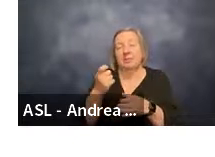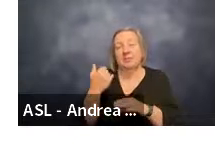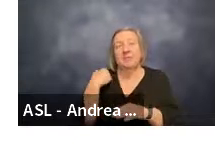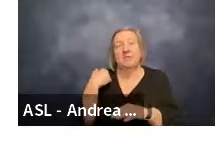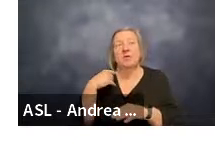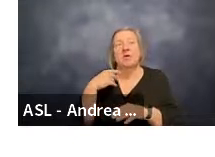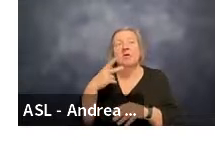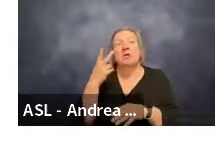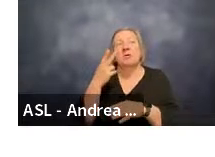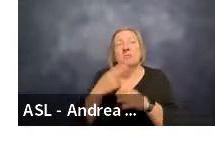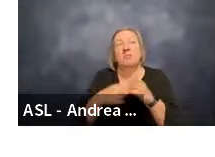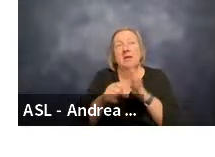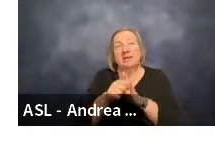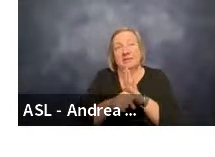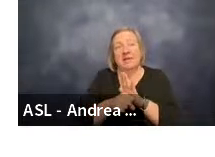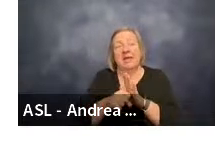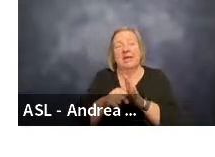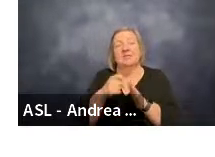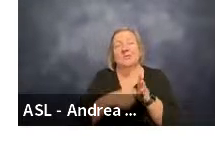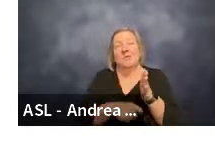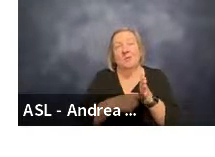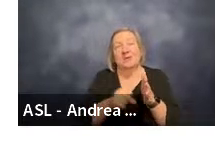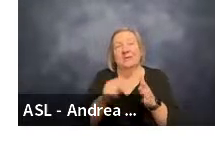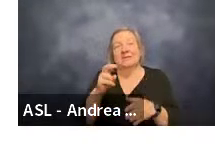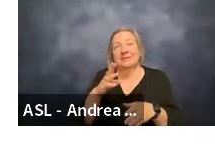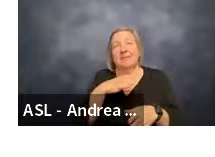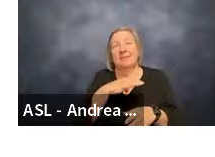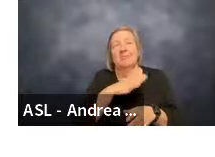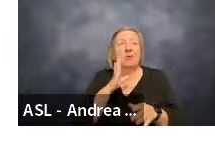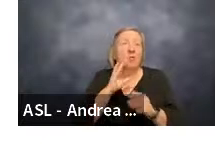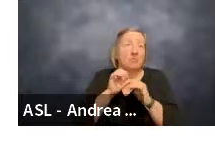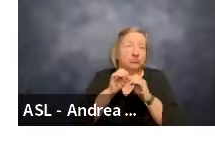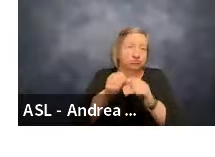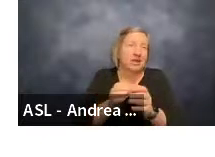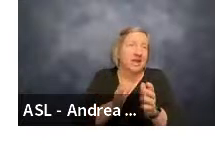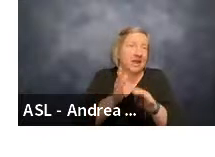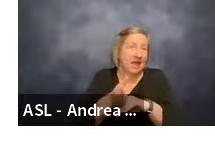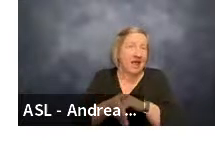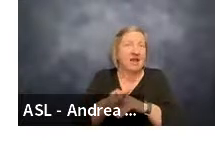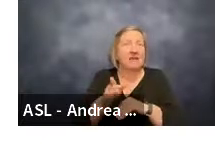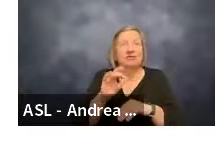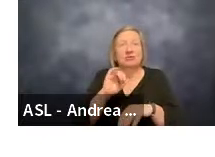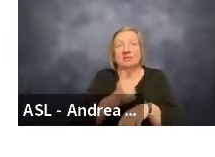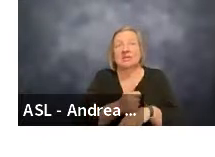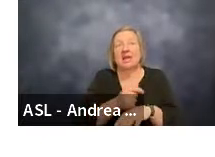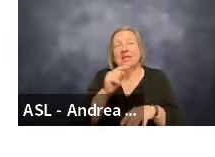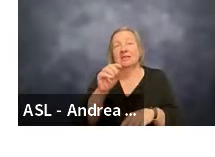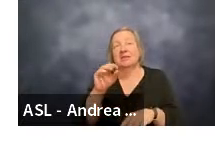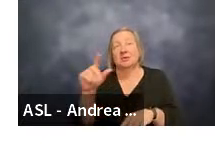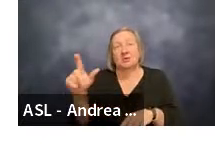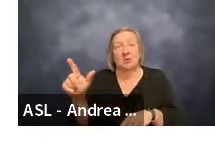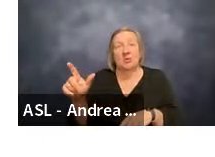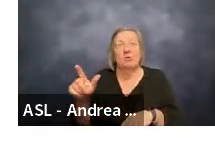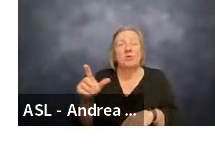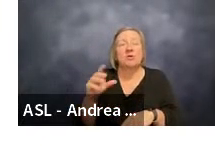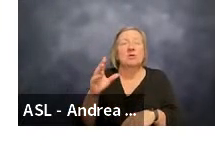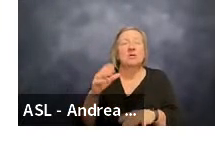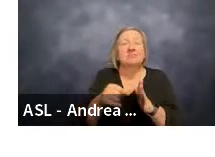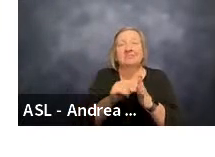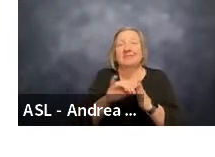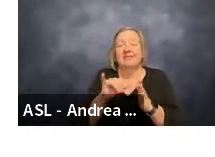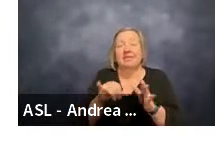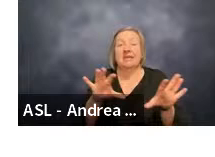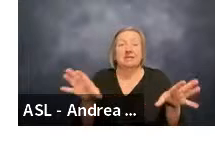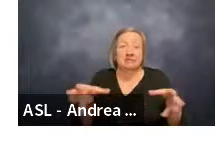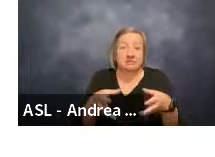tolling subcommittee will continue to be in place after the toll rate setting takes place. We just want to emphasize that this will be a